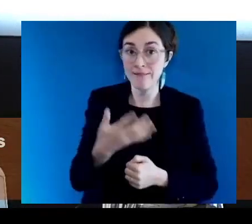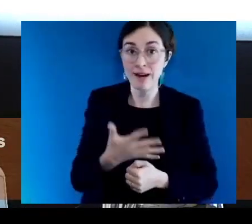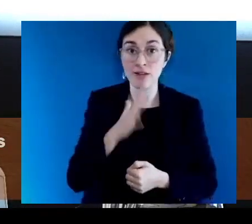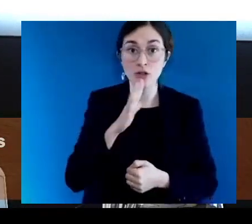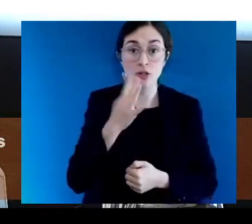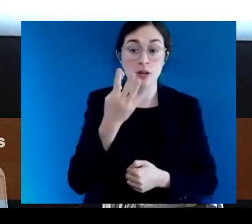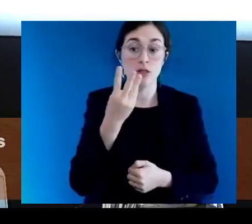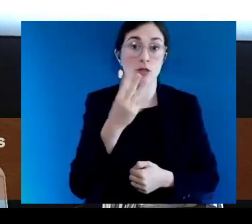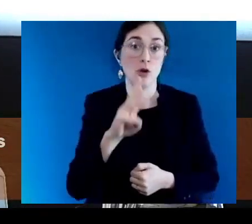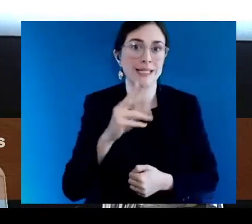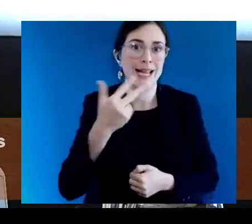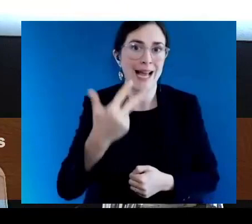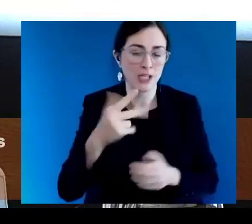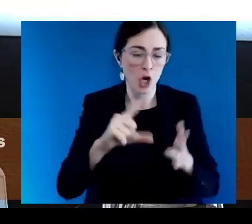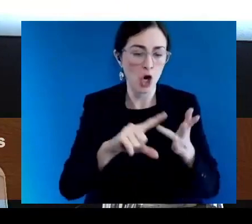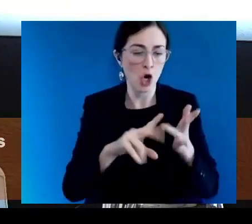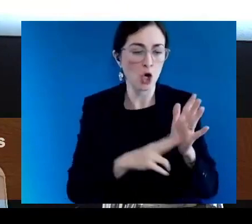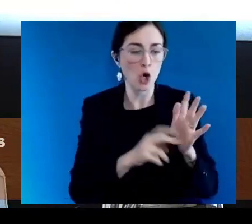1,064,538